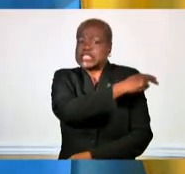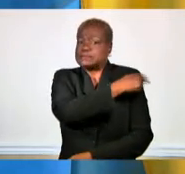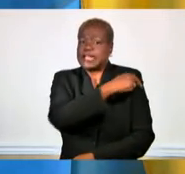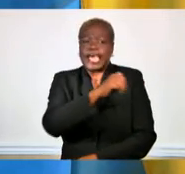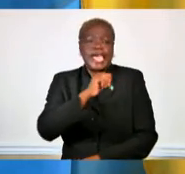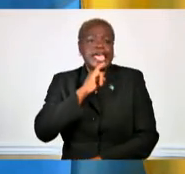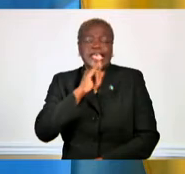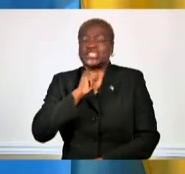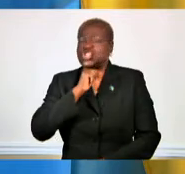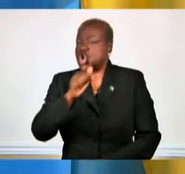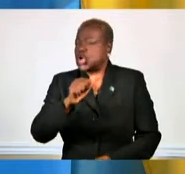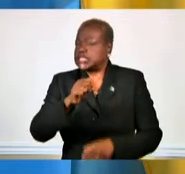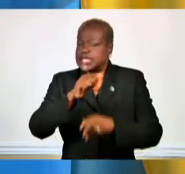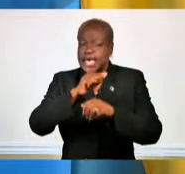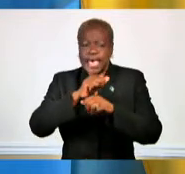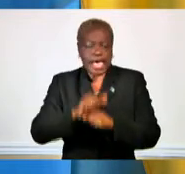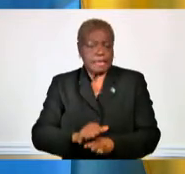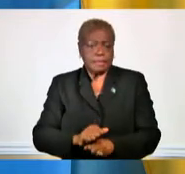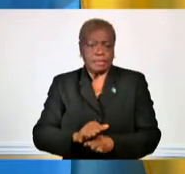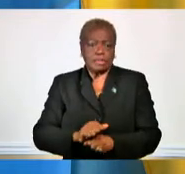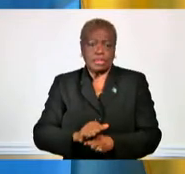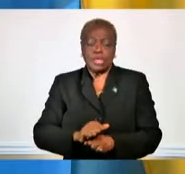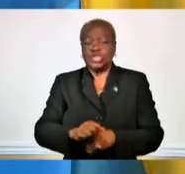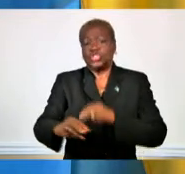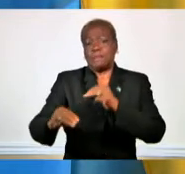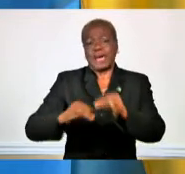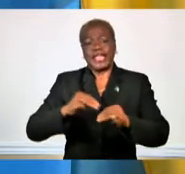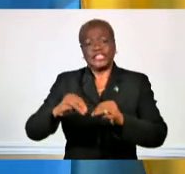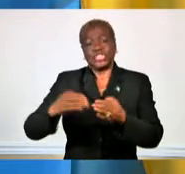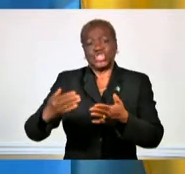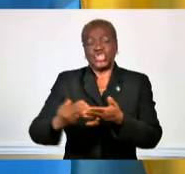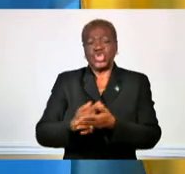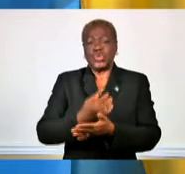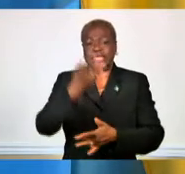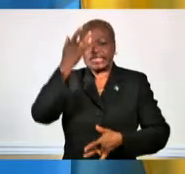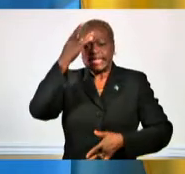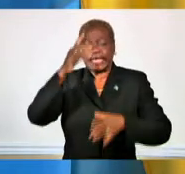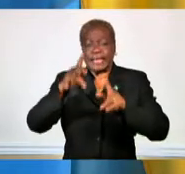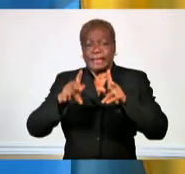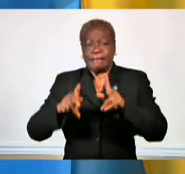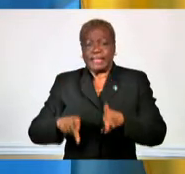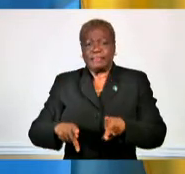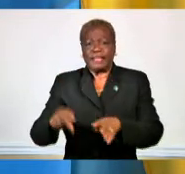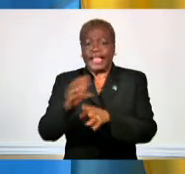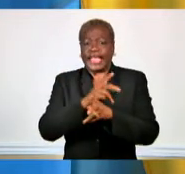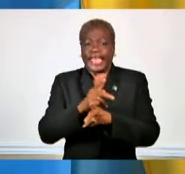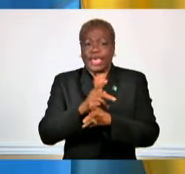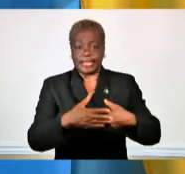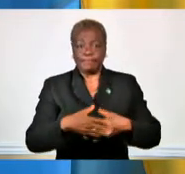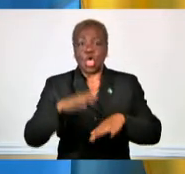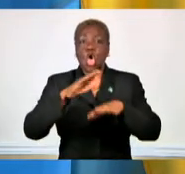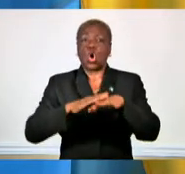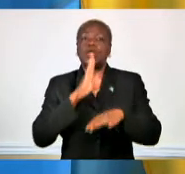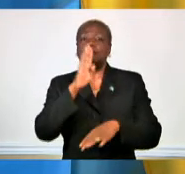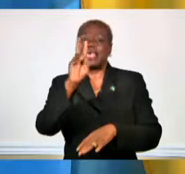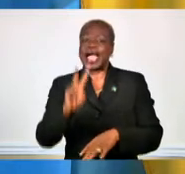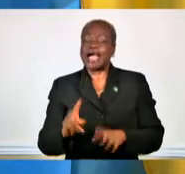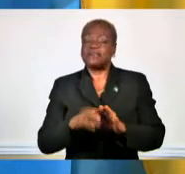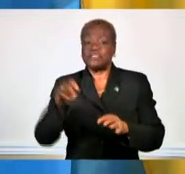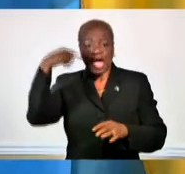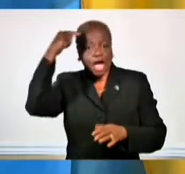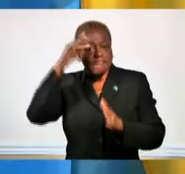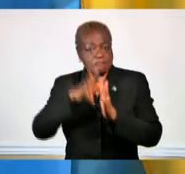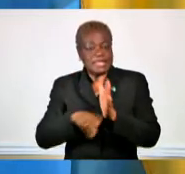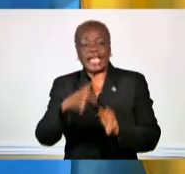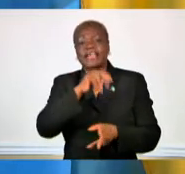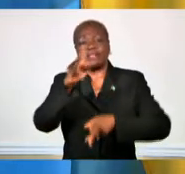unable to manage this new patient care location without the tangible support of physicians and